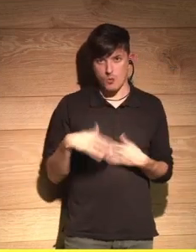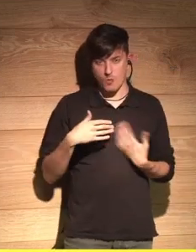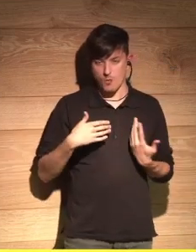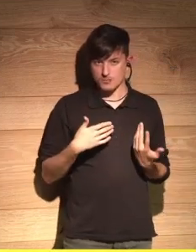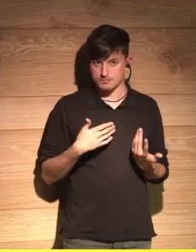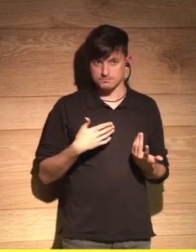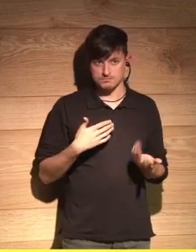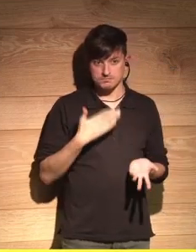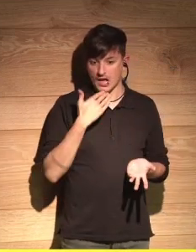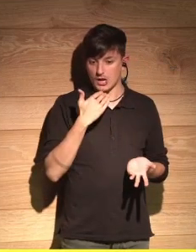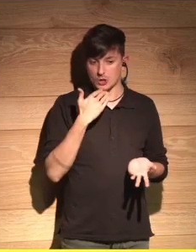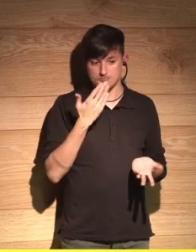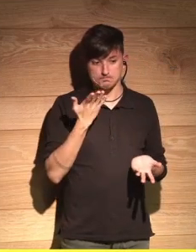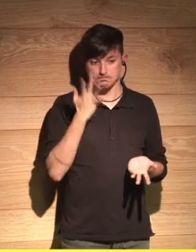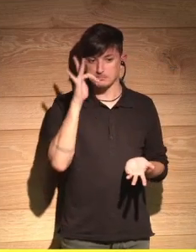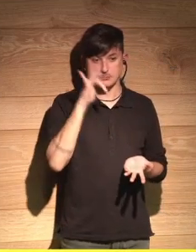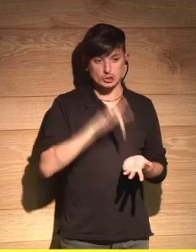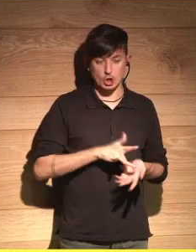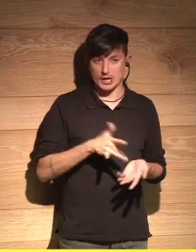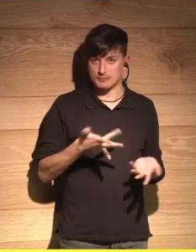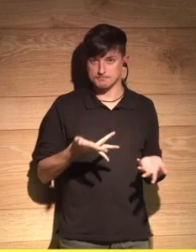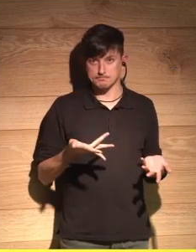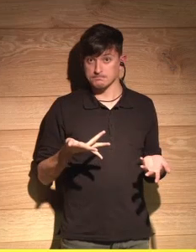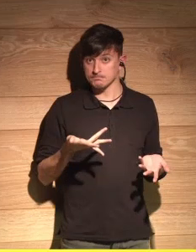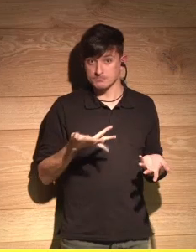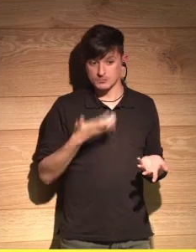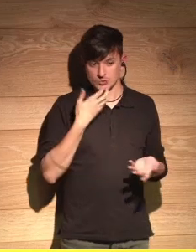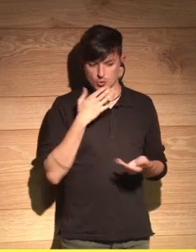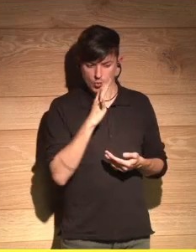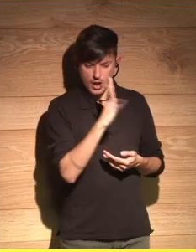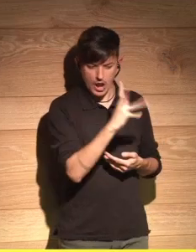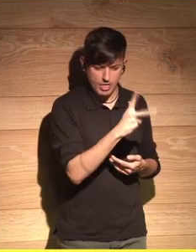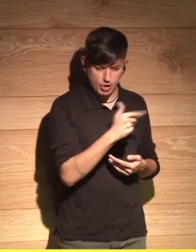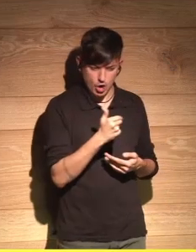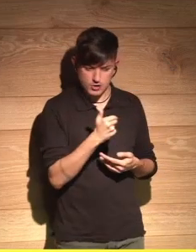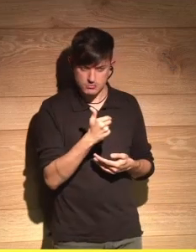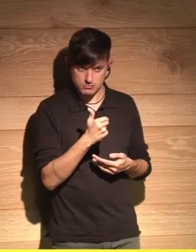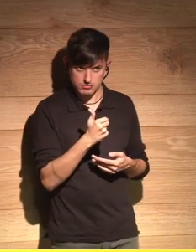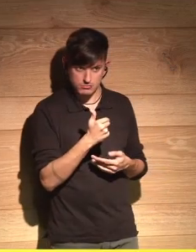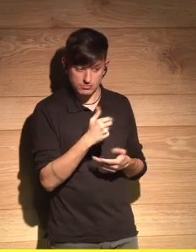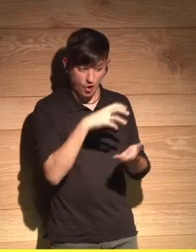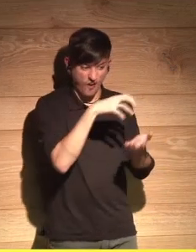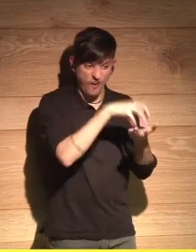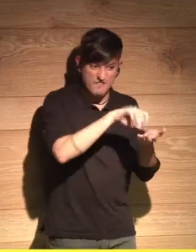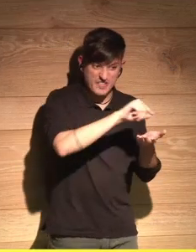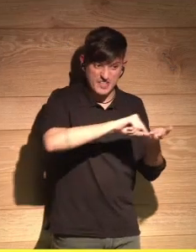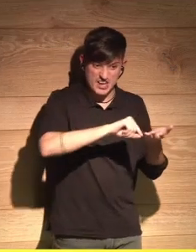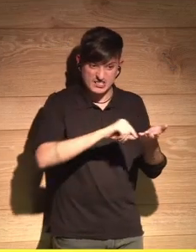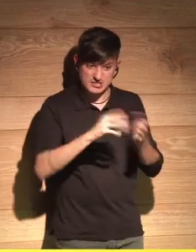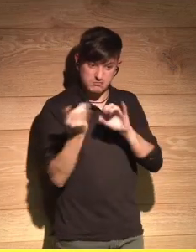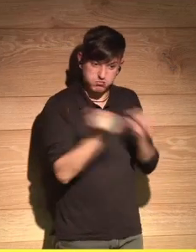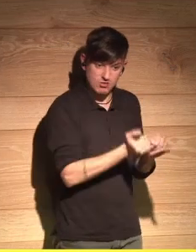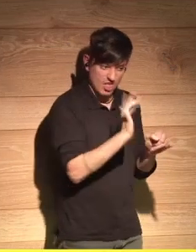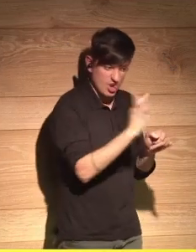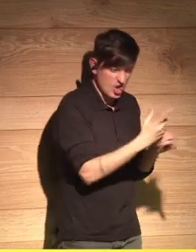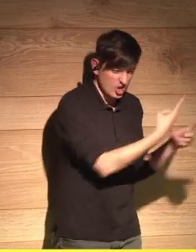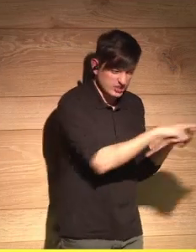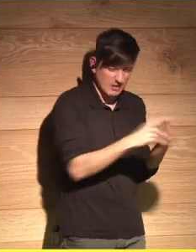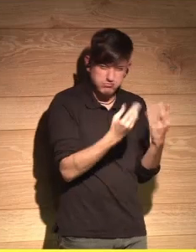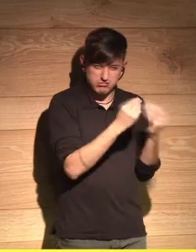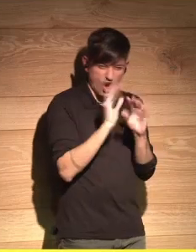when a burglar came to our offices at MIT. And this poor guy stole a lot of things, including tags and